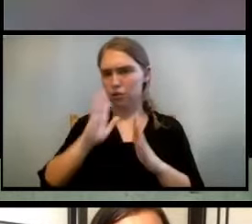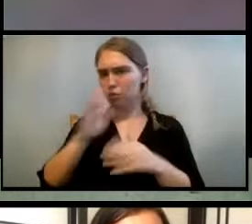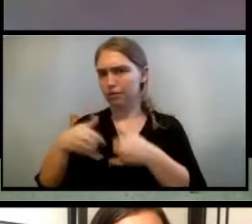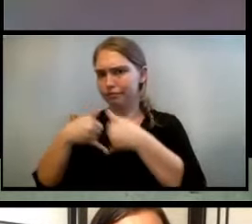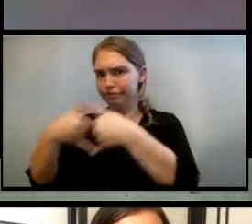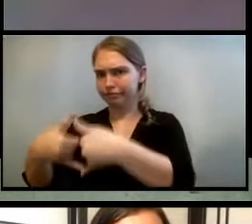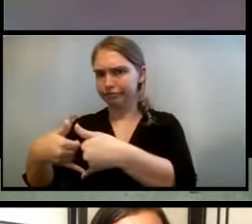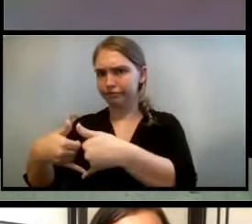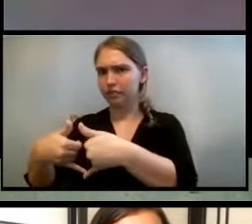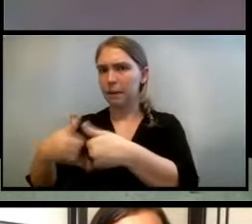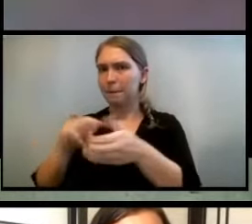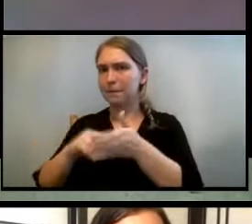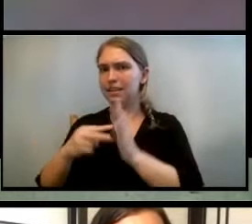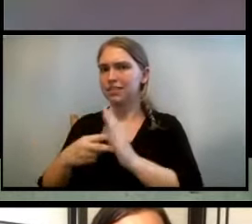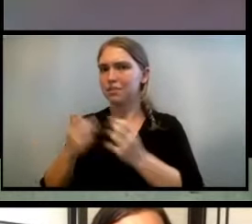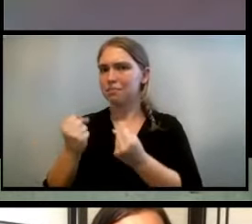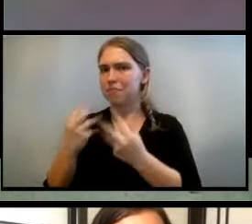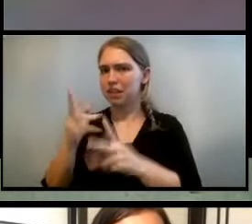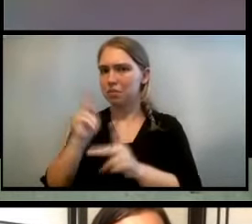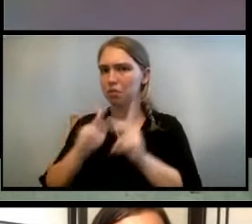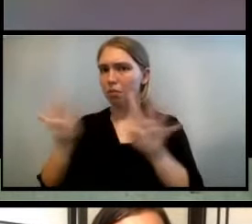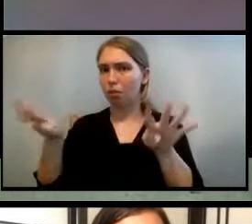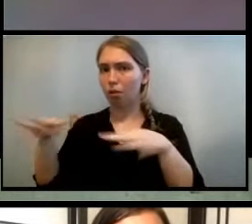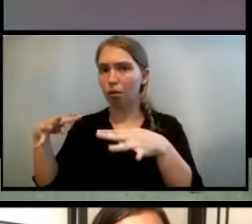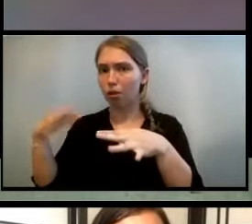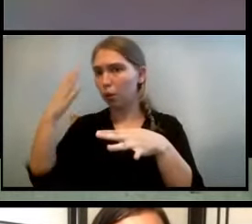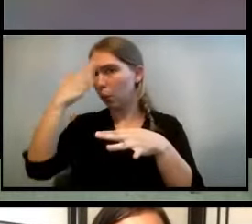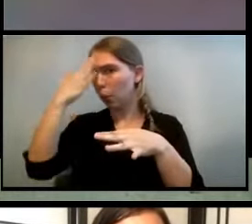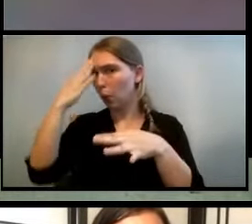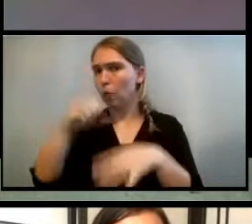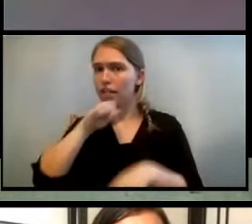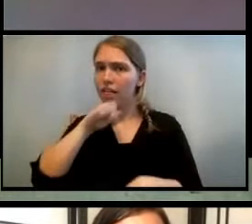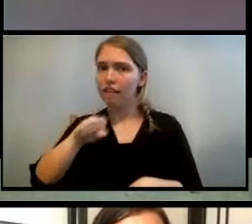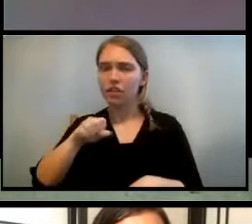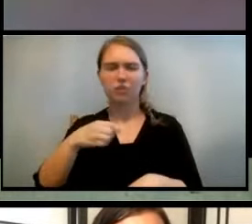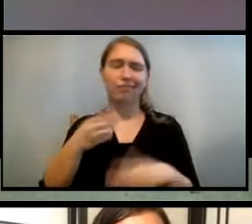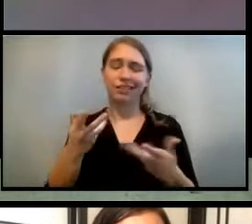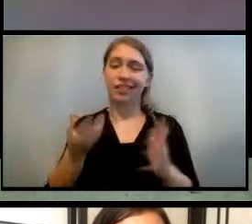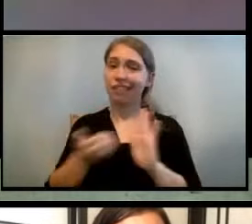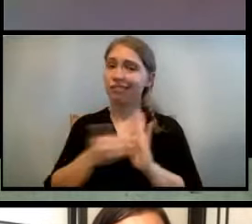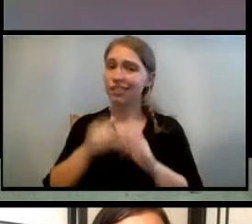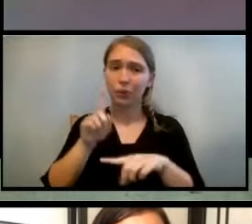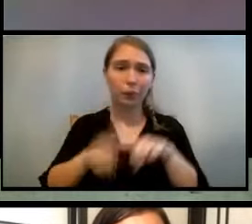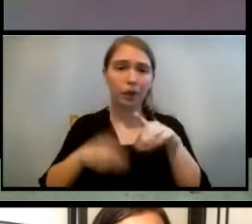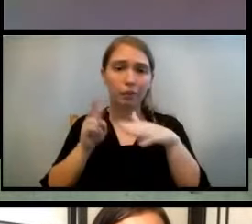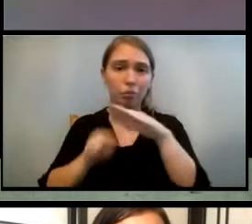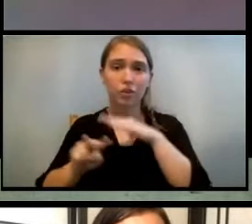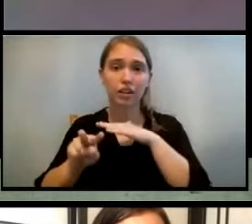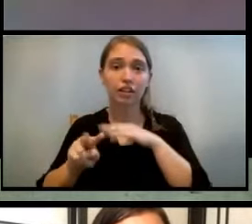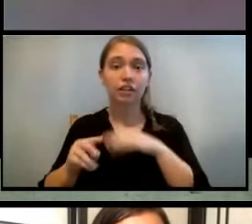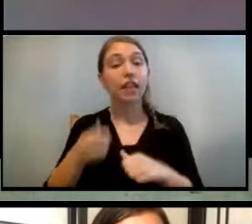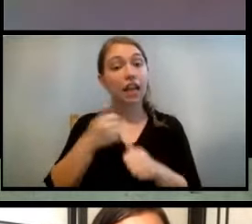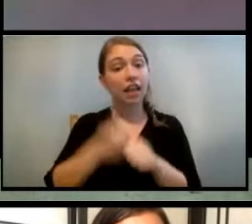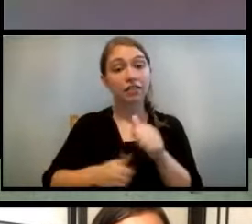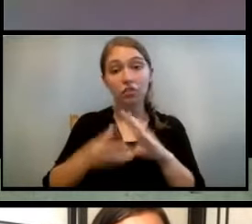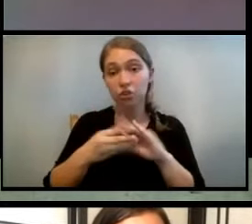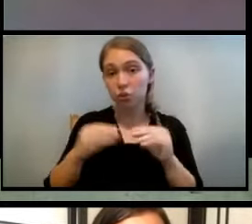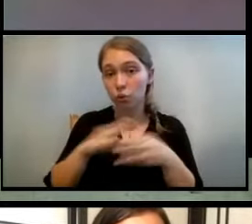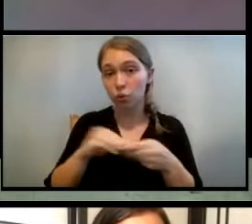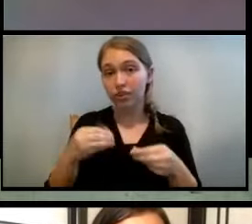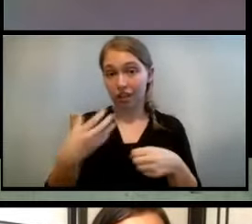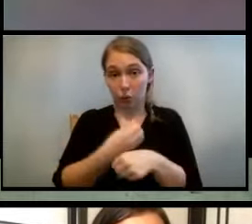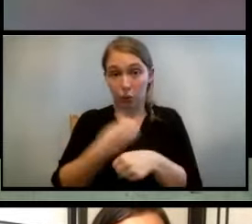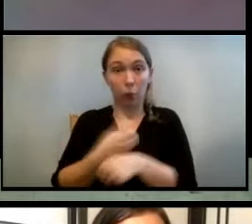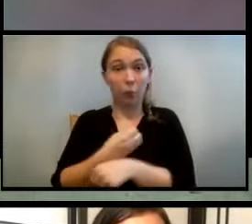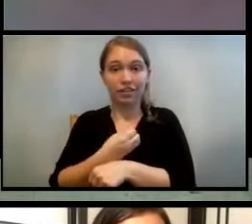it. There's no way to predict that, though. For every story out there that wins awards, and most of those stories are